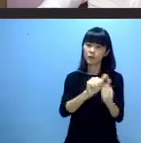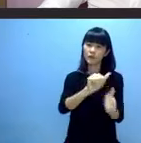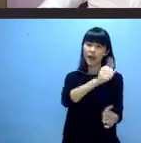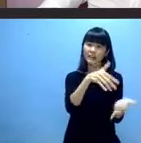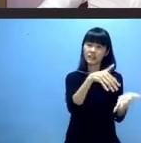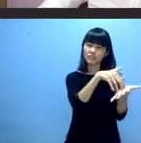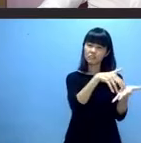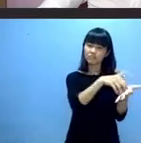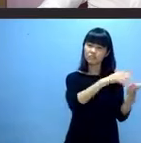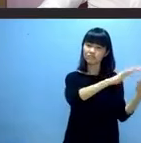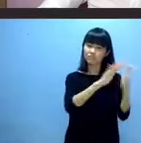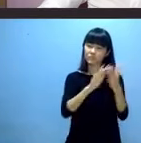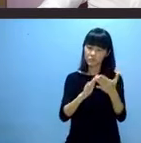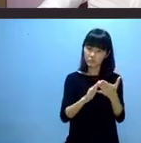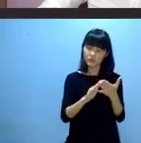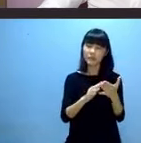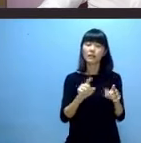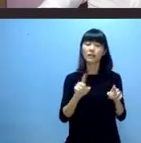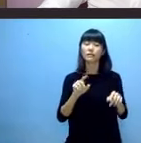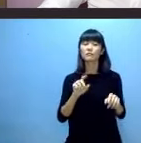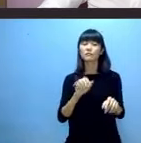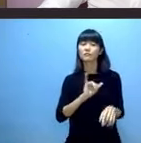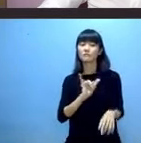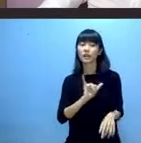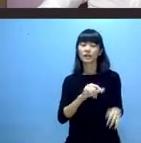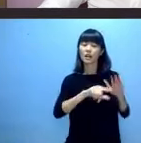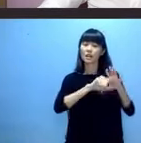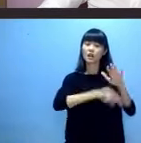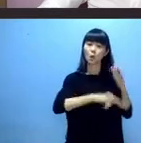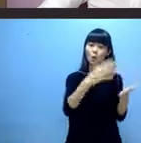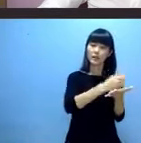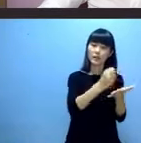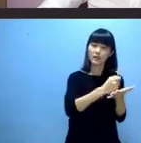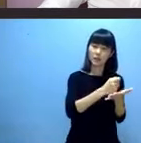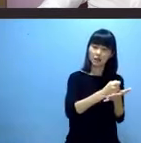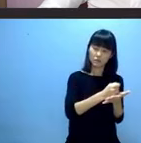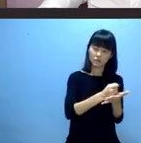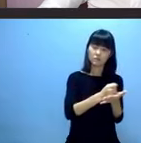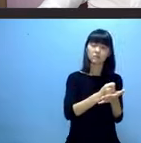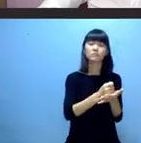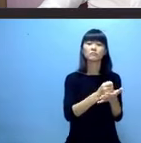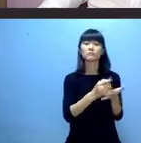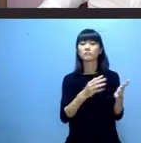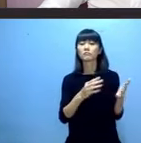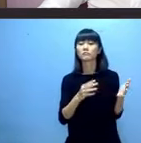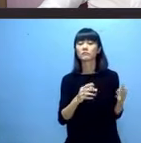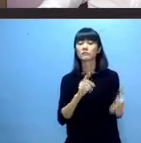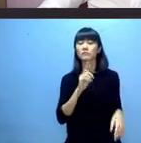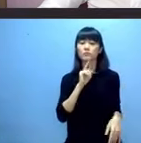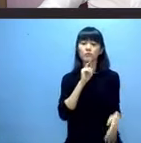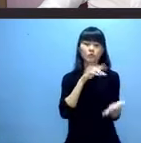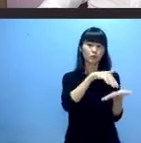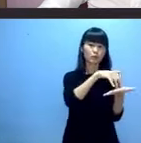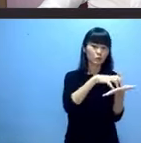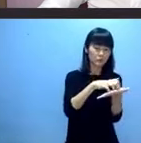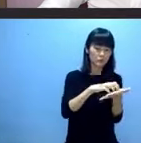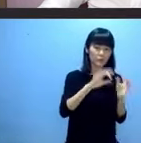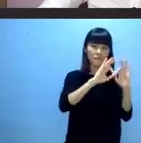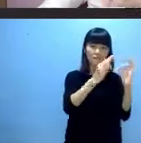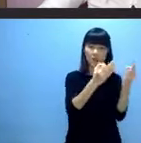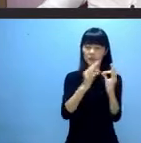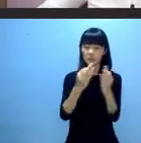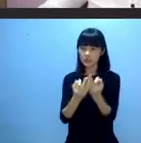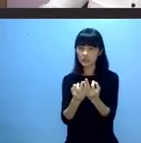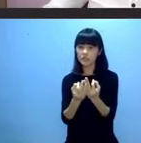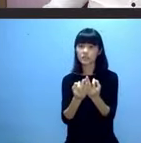whole loss of income is going to, you know, impact truly vulnerable families, like low income, for instance.